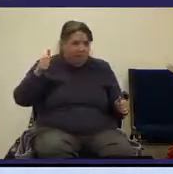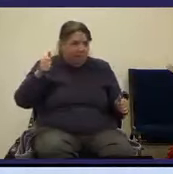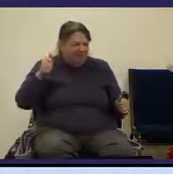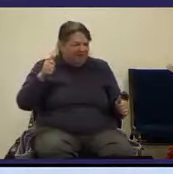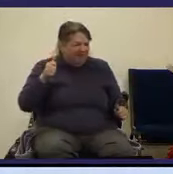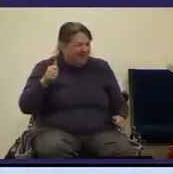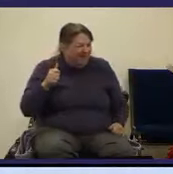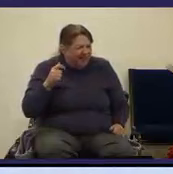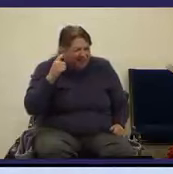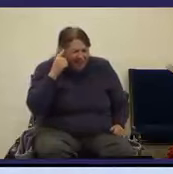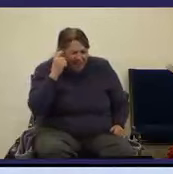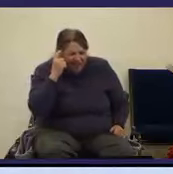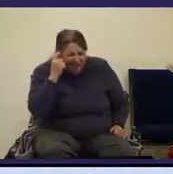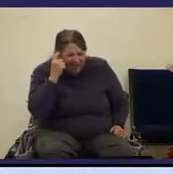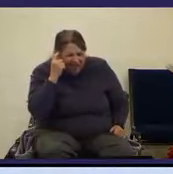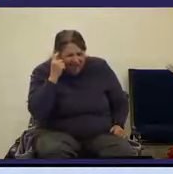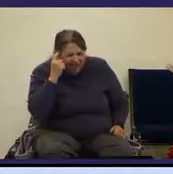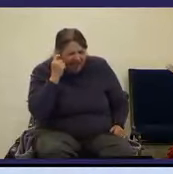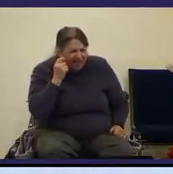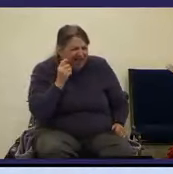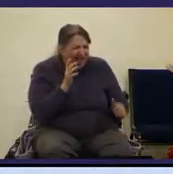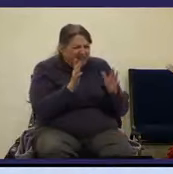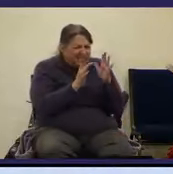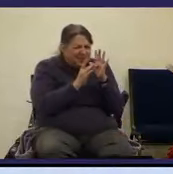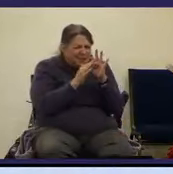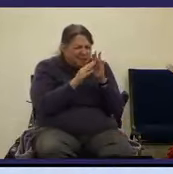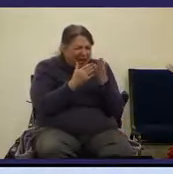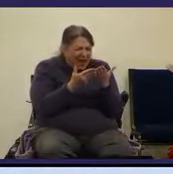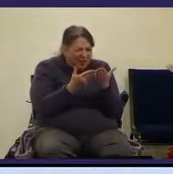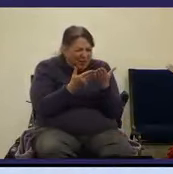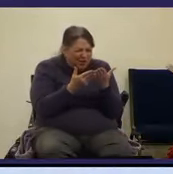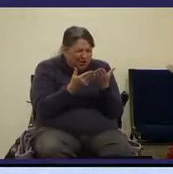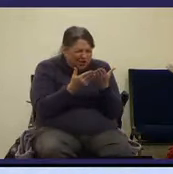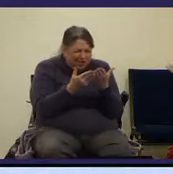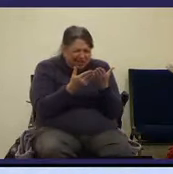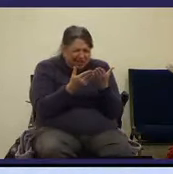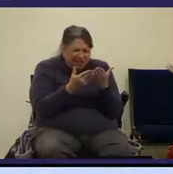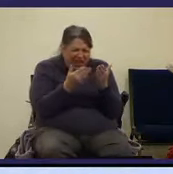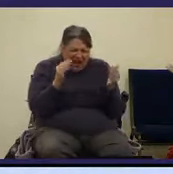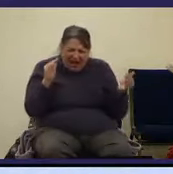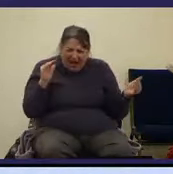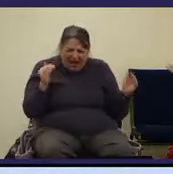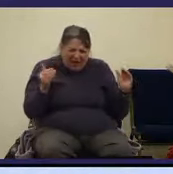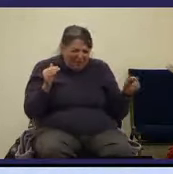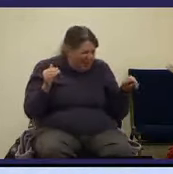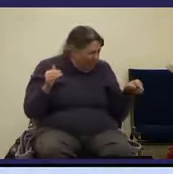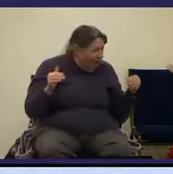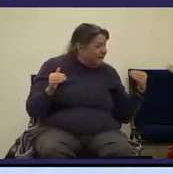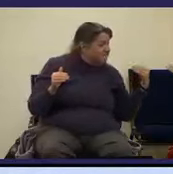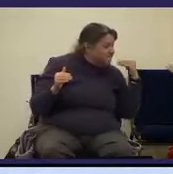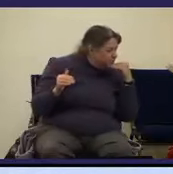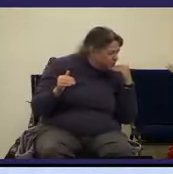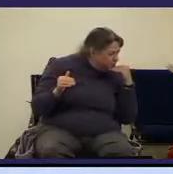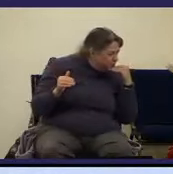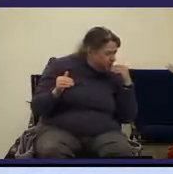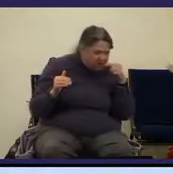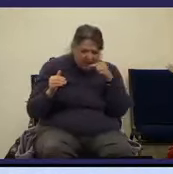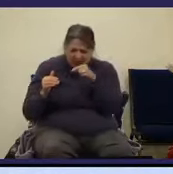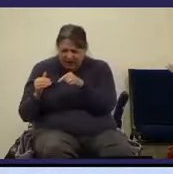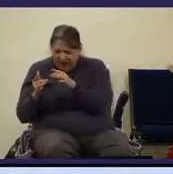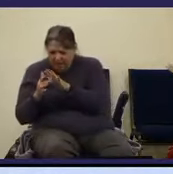It is more important than the foods we eat. How? By experiencing the joy of what that word is saying